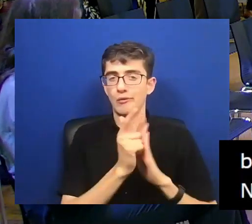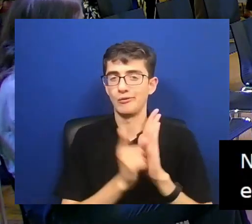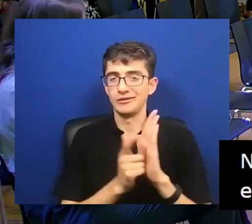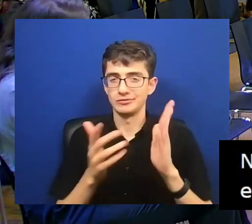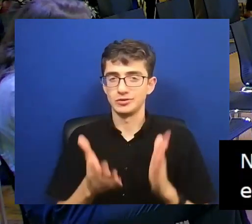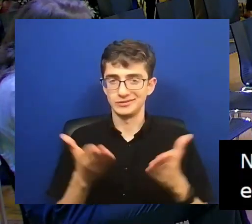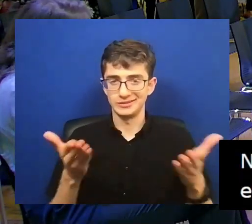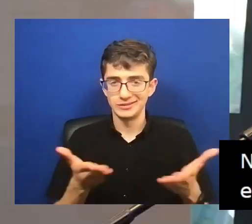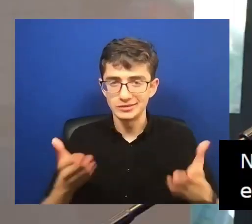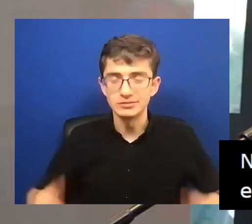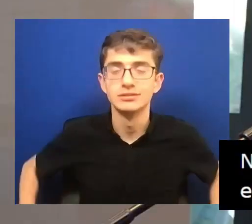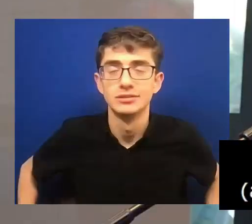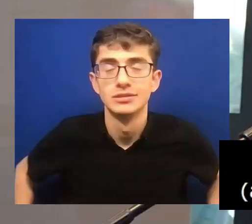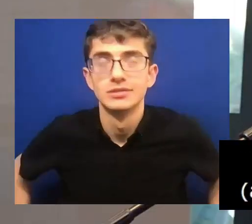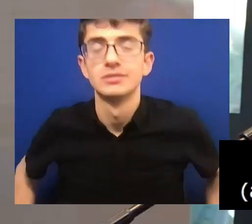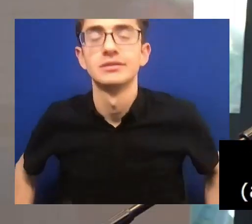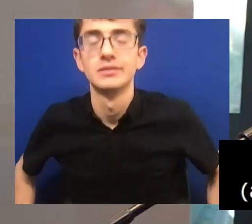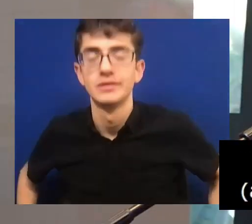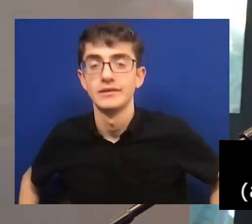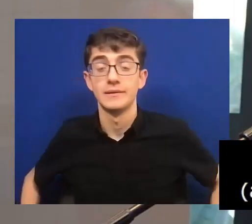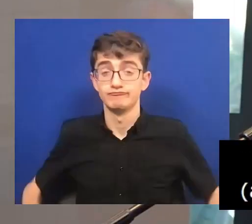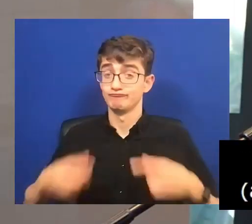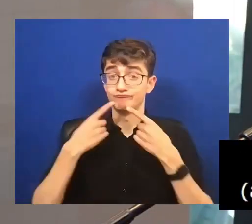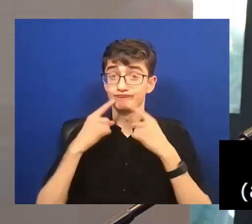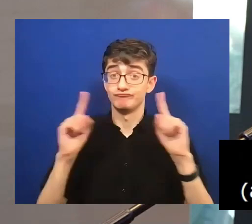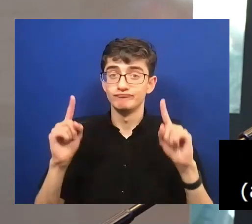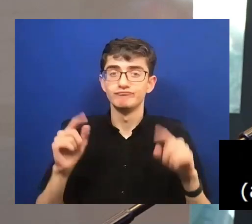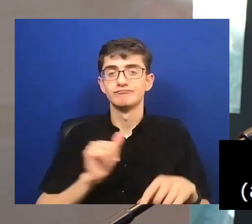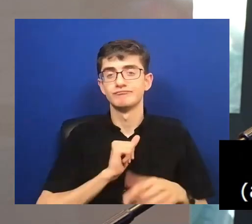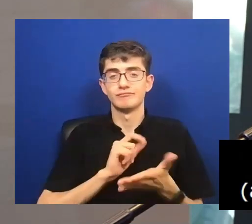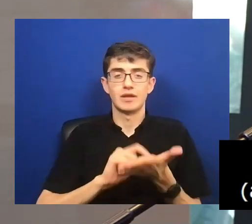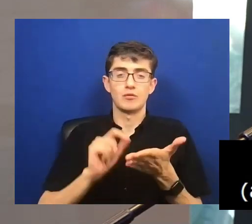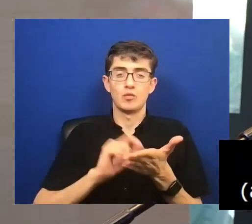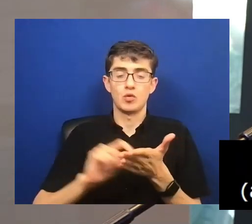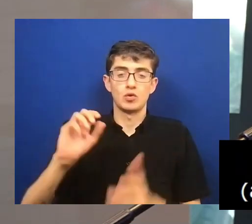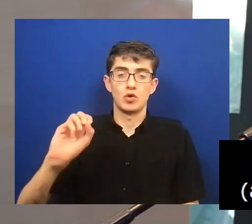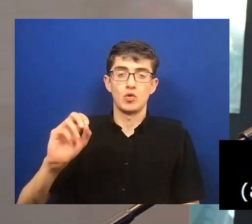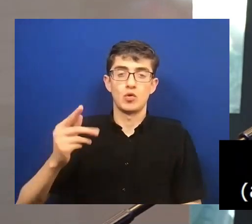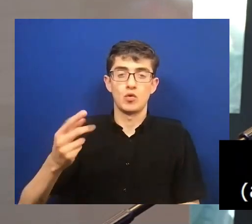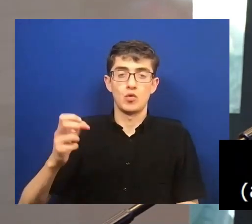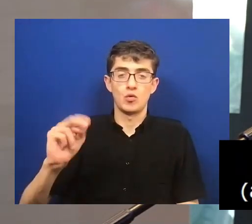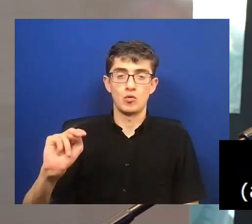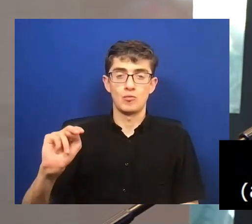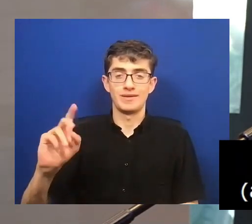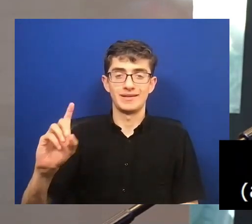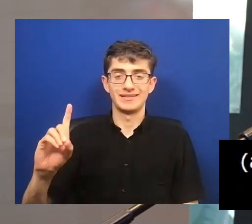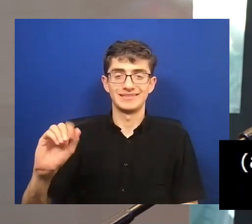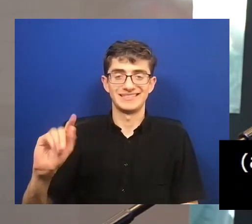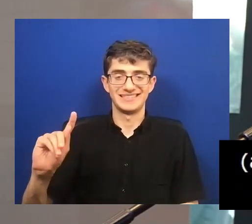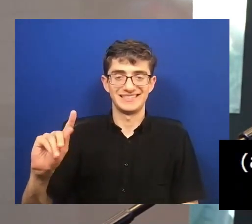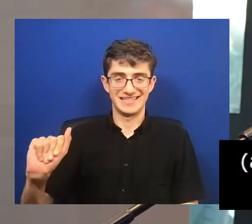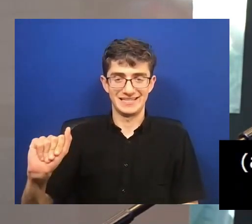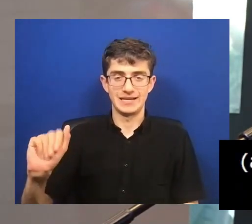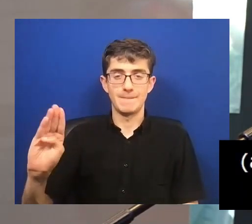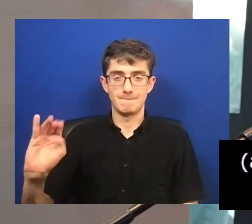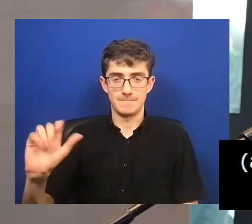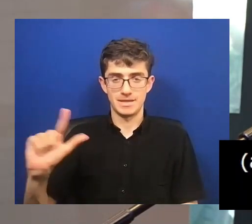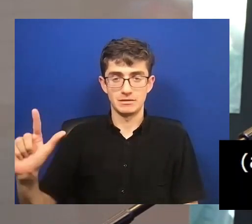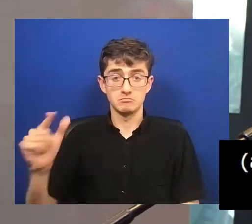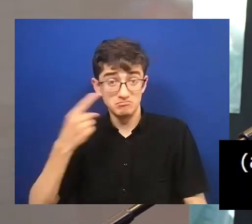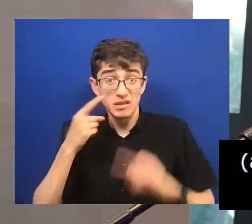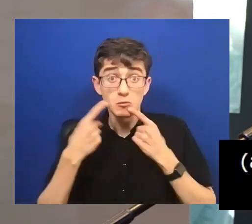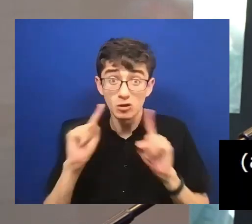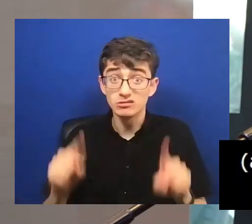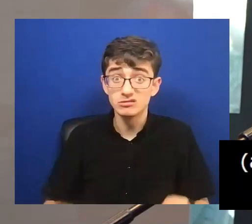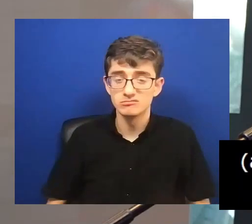And then just finally, I am the author of the open data bill. I think that it works, and you know, Beta NYC translated for us.